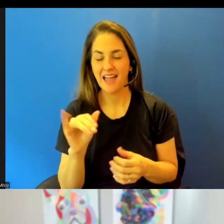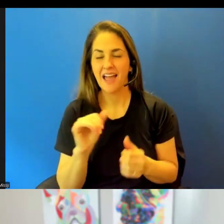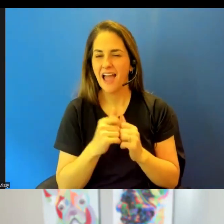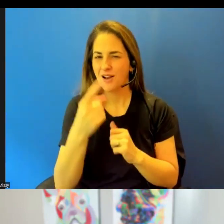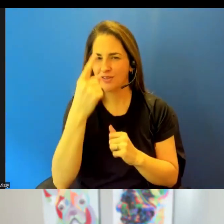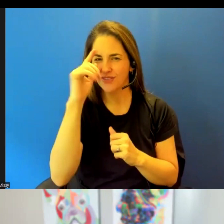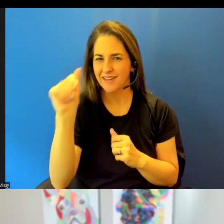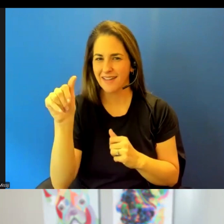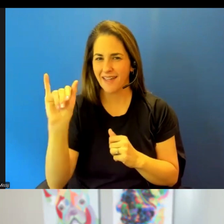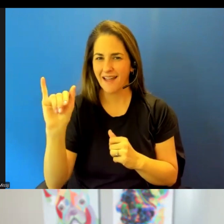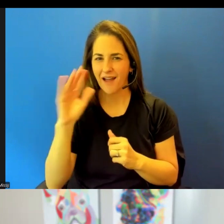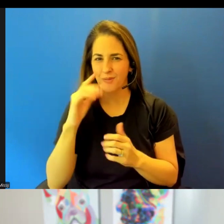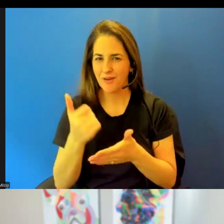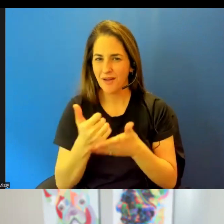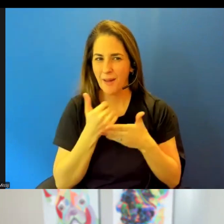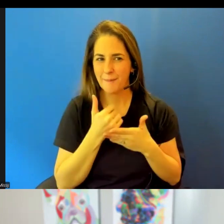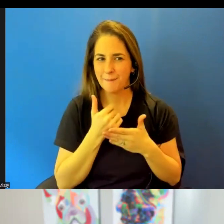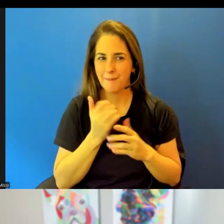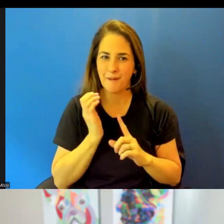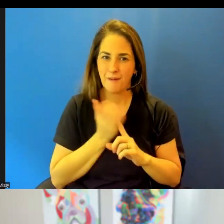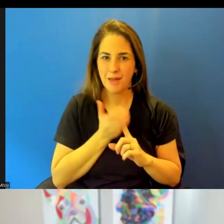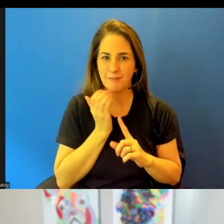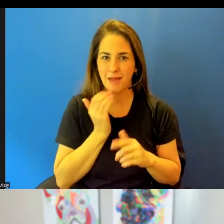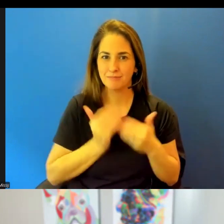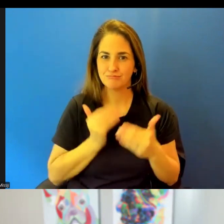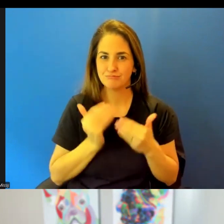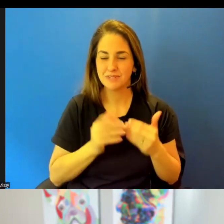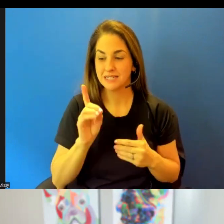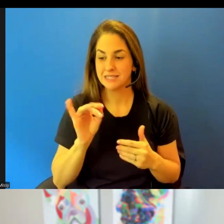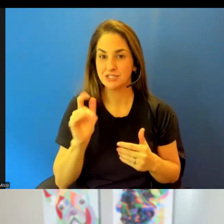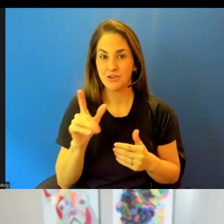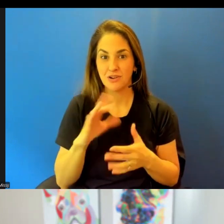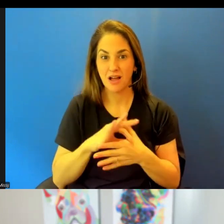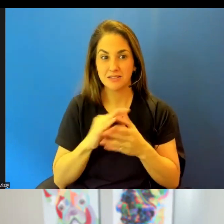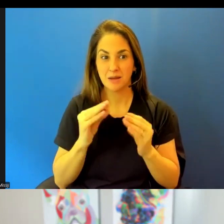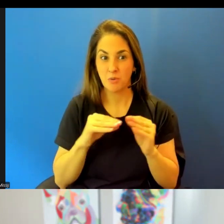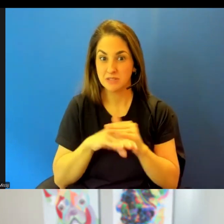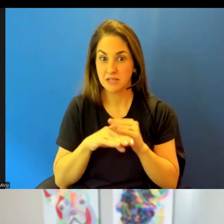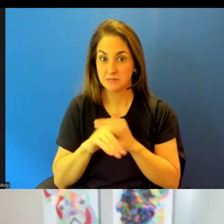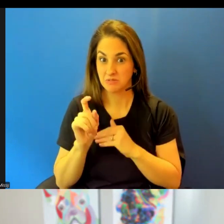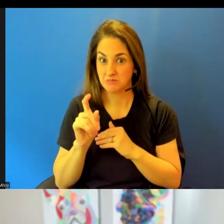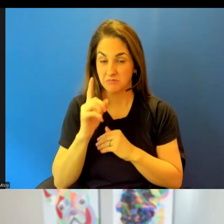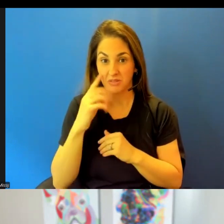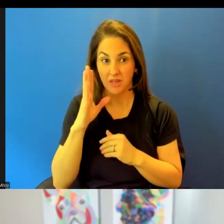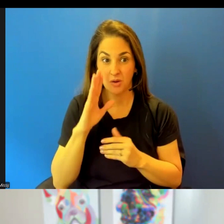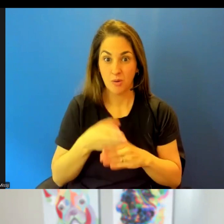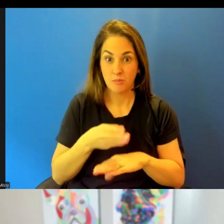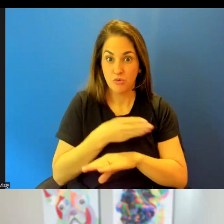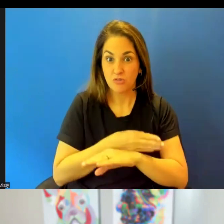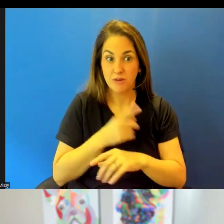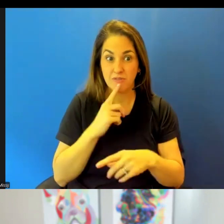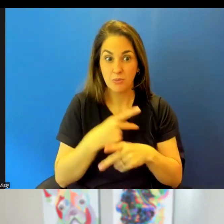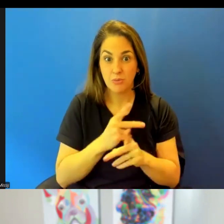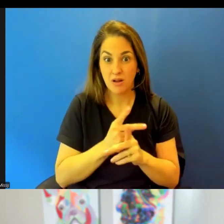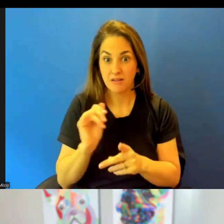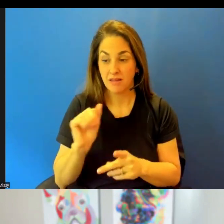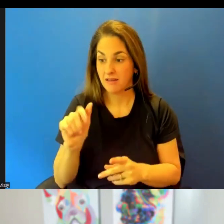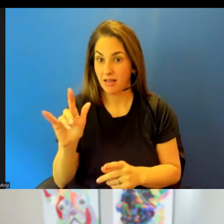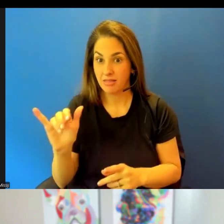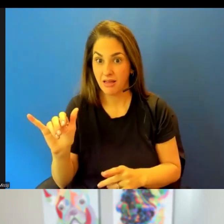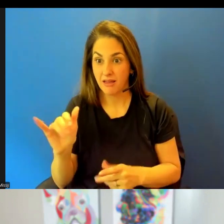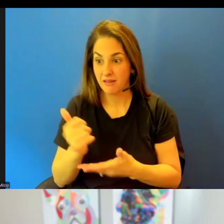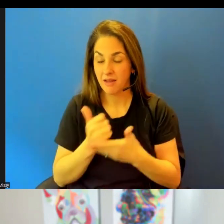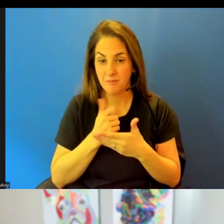AI will help us automate making digital content more accessible? Will it be improvements to products like Ally that